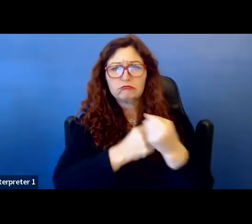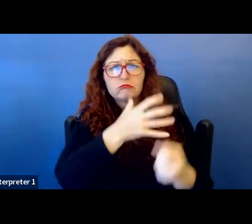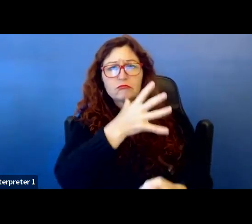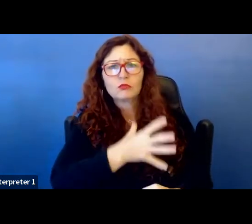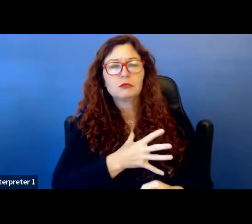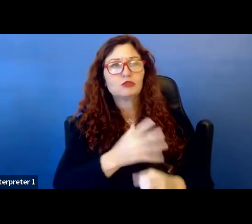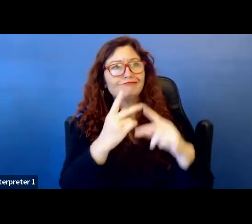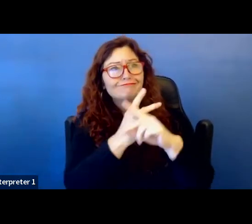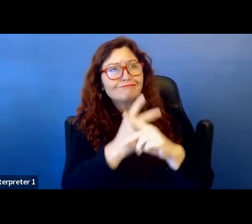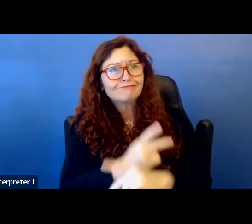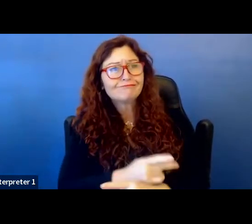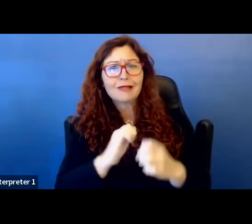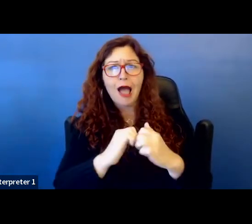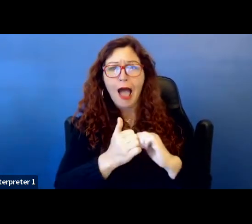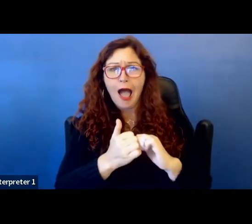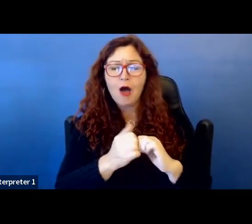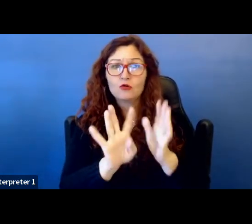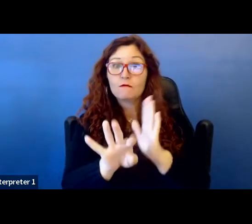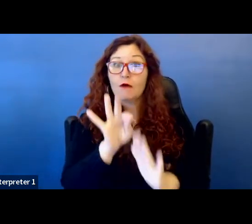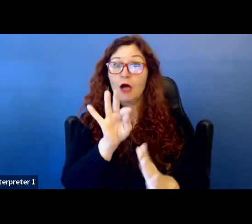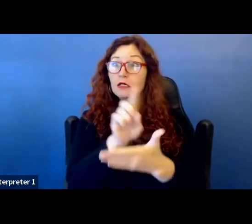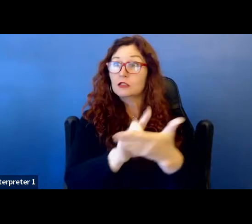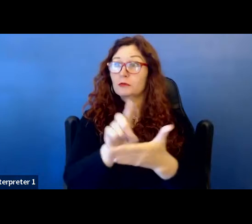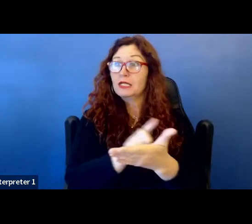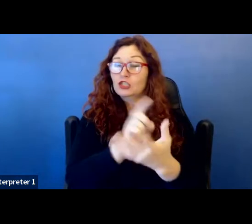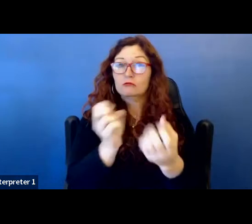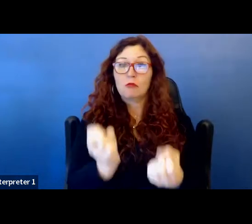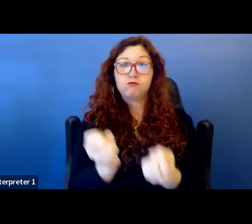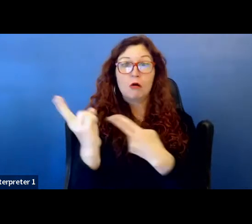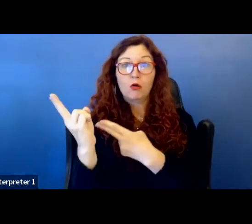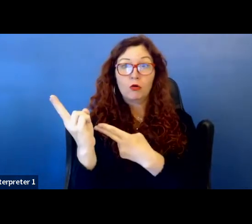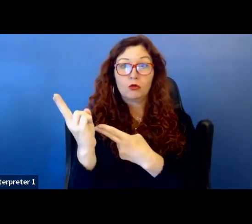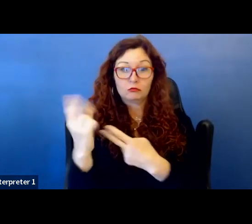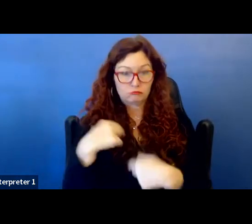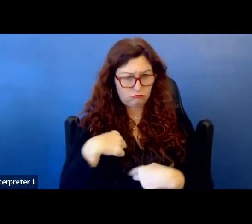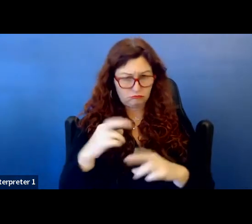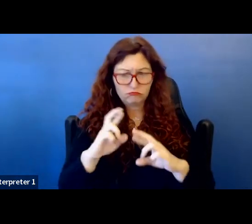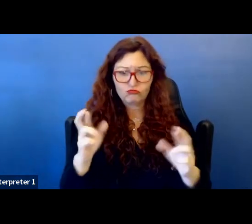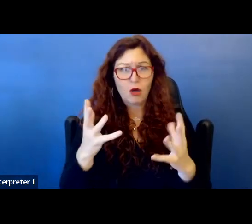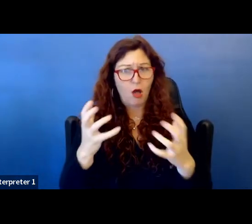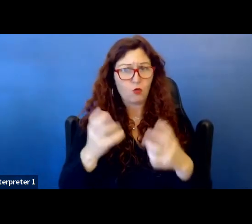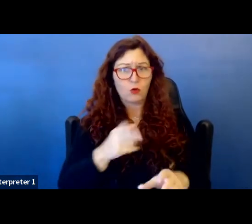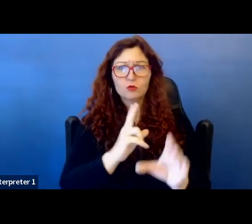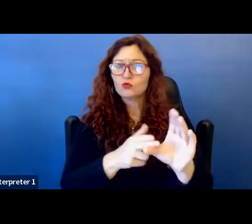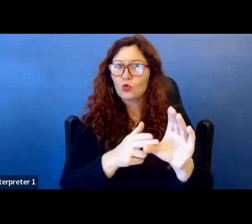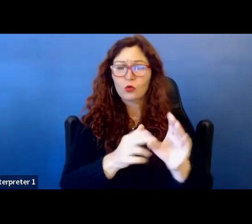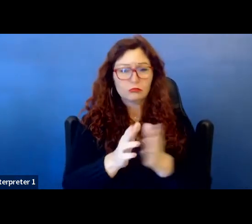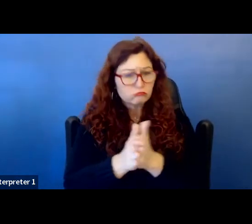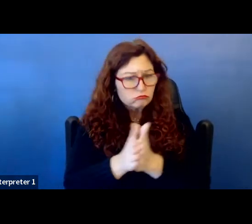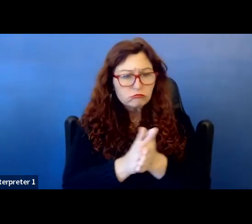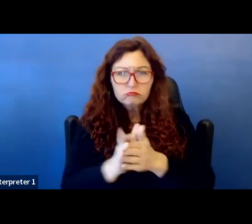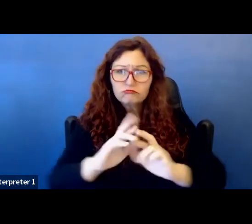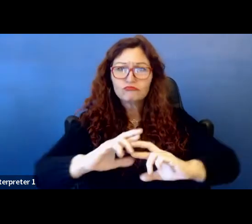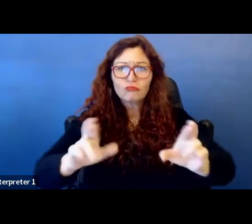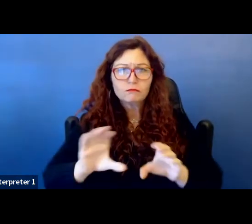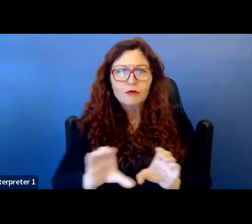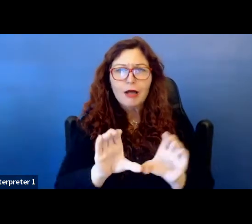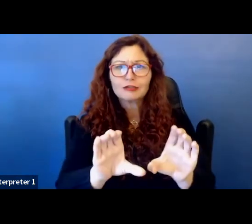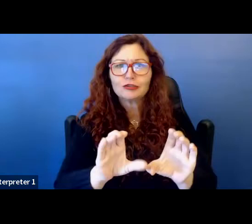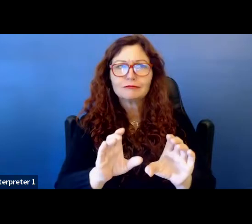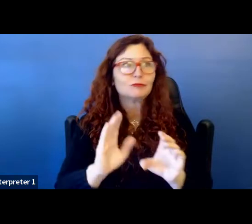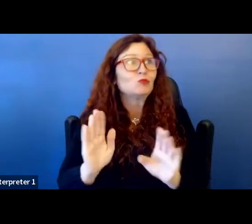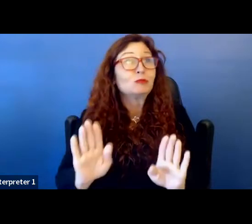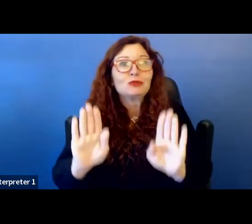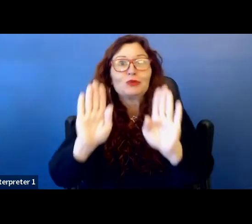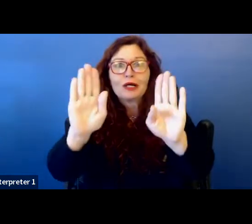discrimination i would like to be in the forefront of taking action on this this would be great not only that how do we